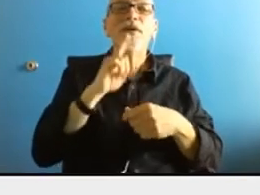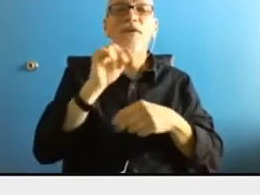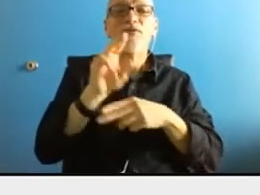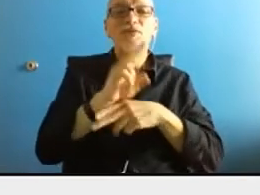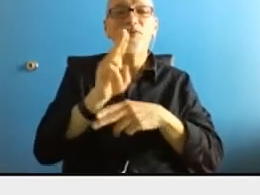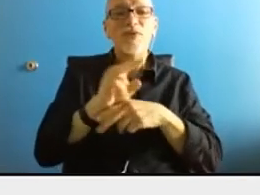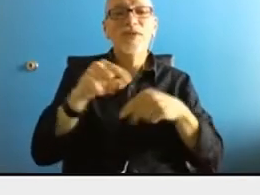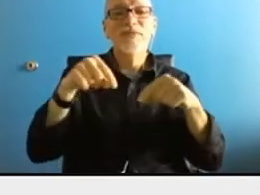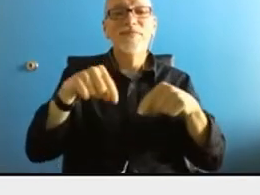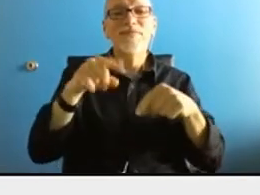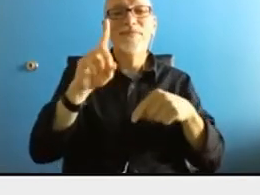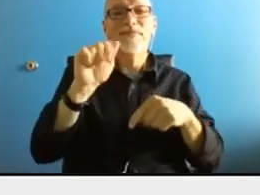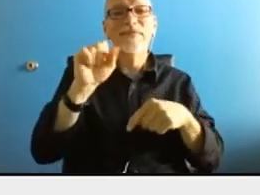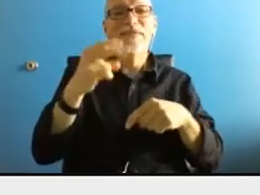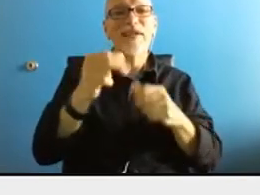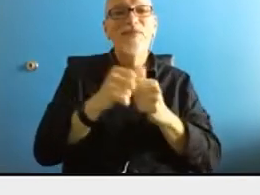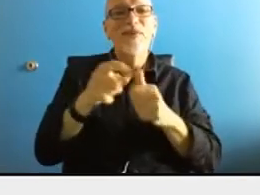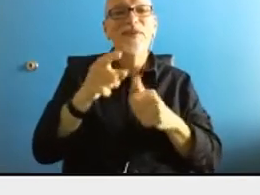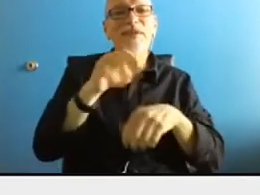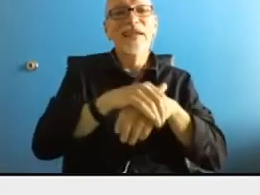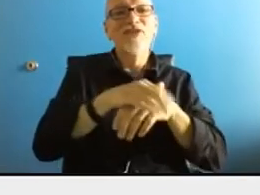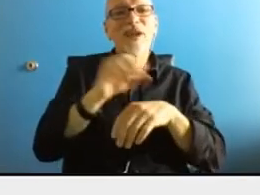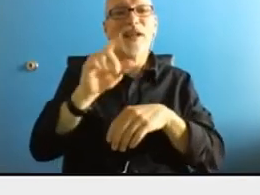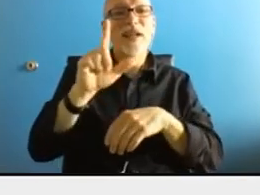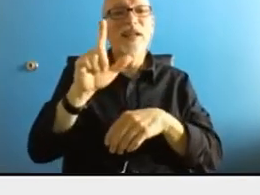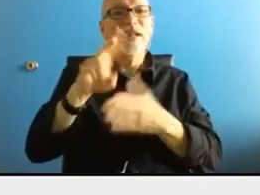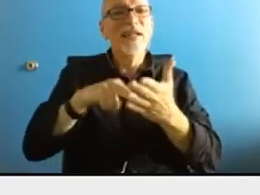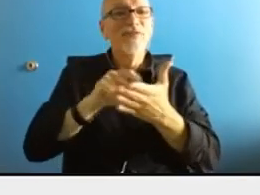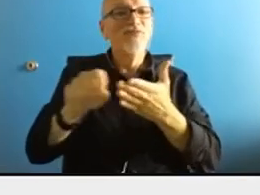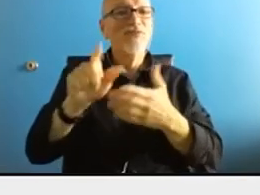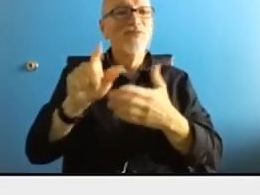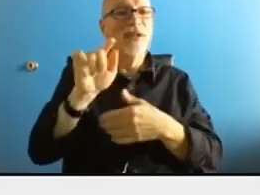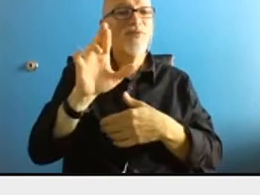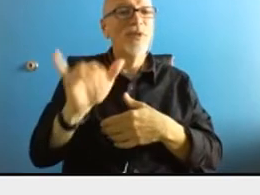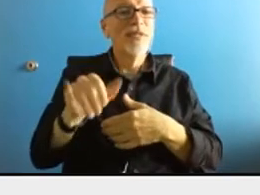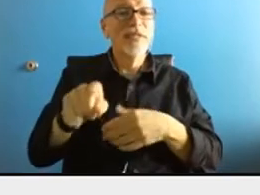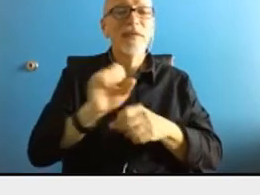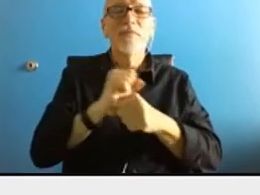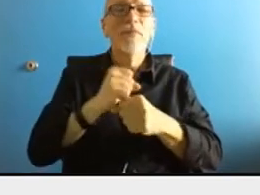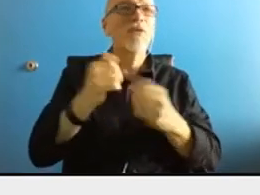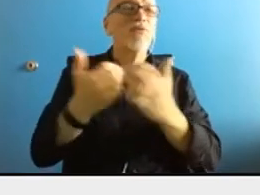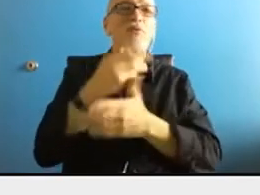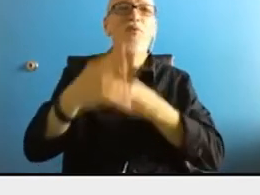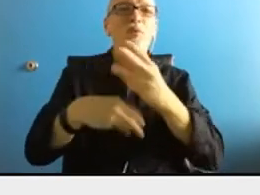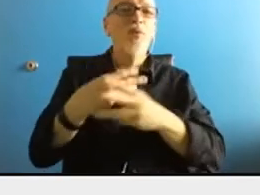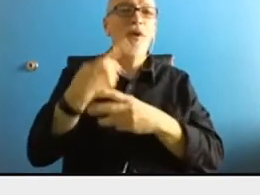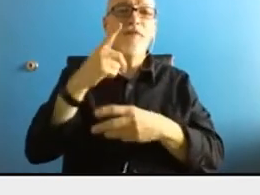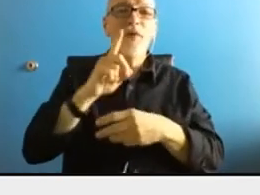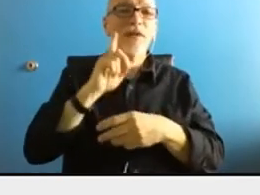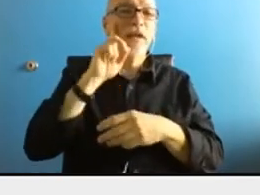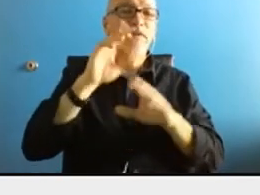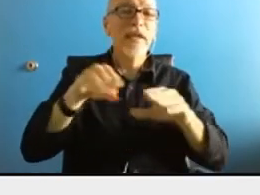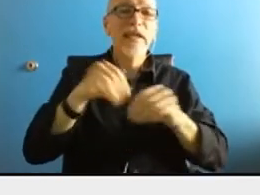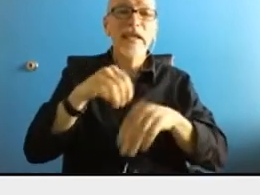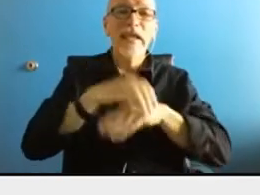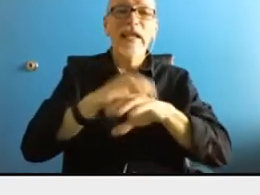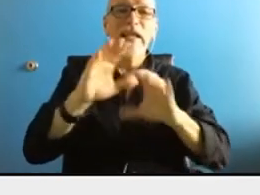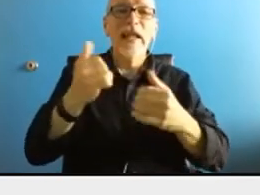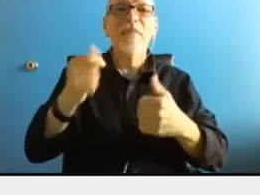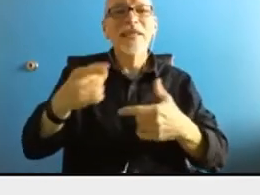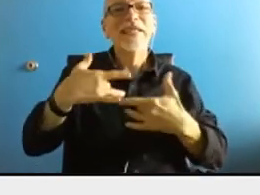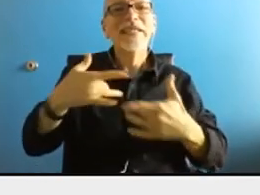The dash with English and literacy, it makes a whole new ball game for deaf kids in the English classroom because it's usually their least